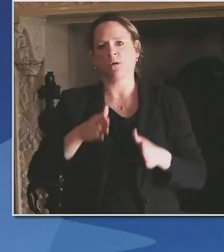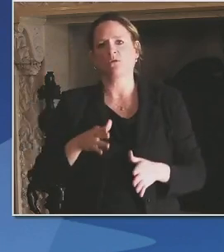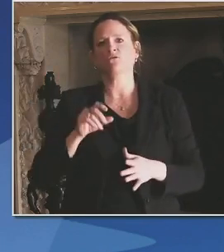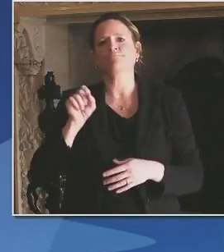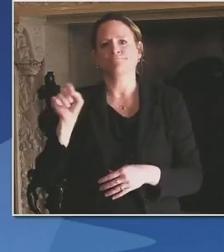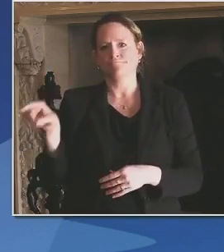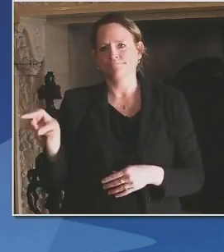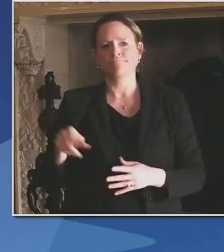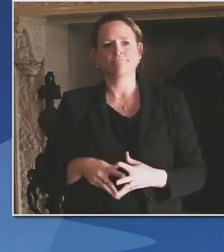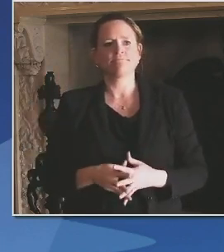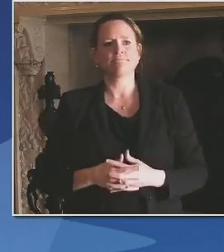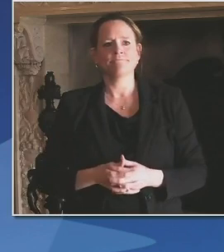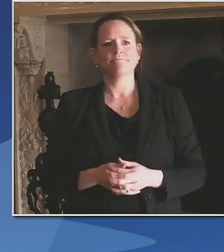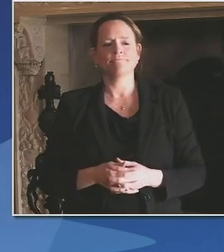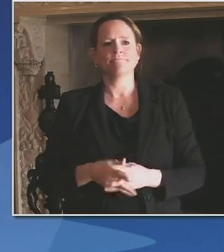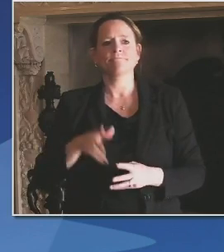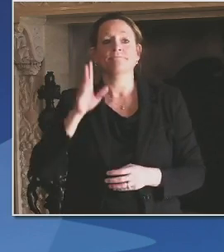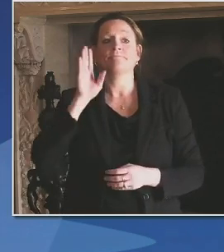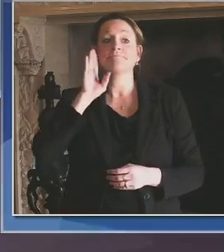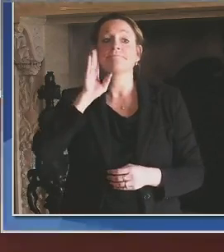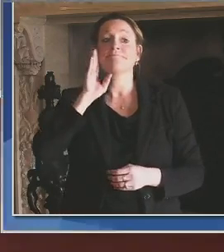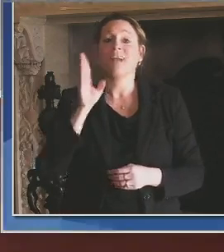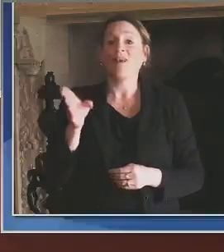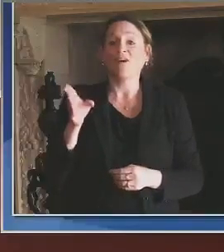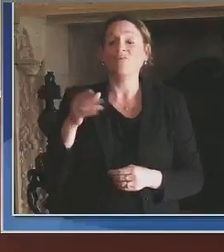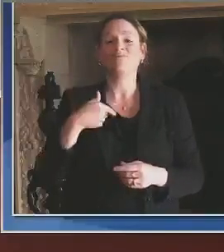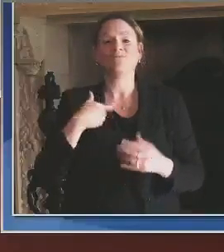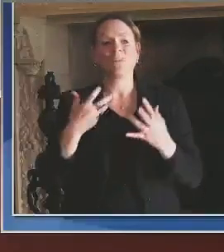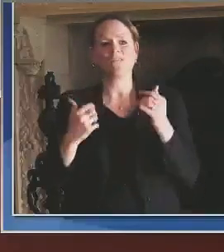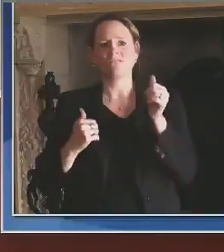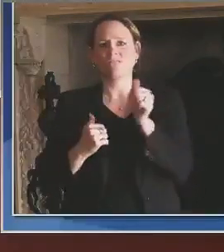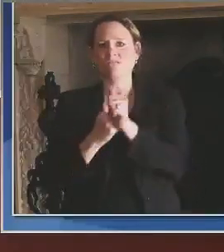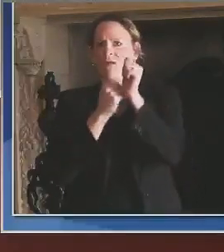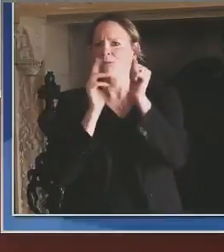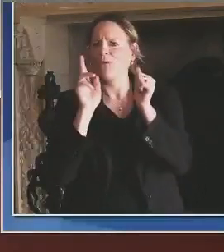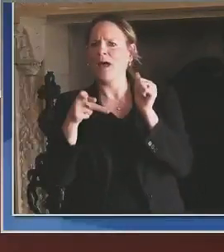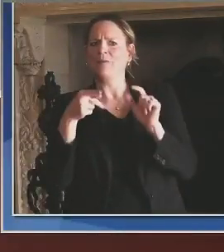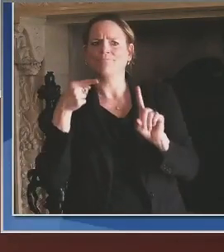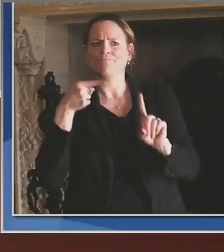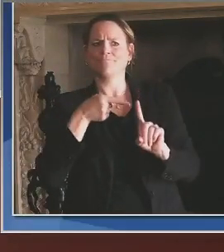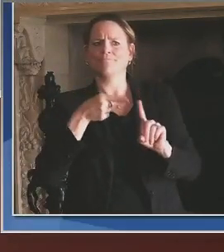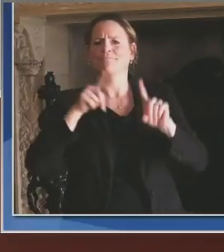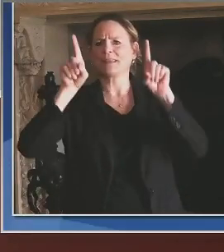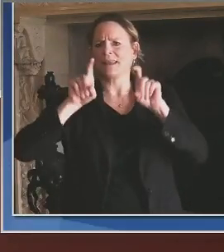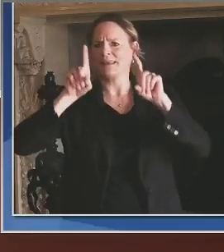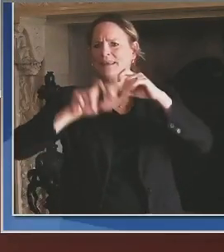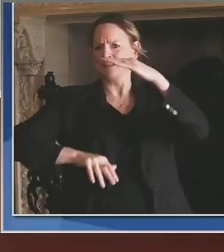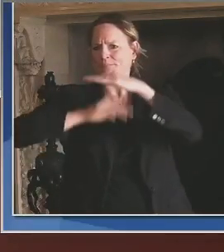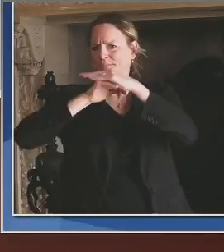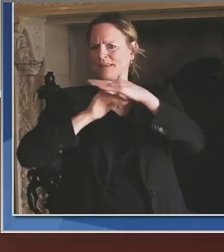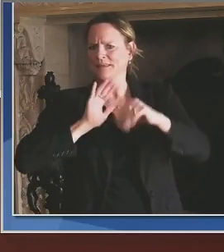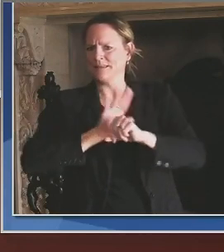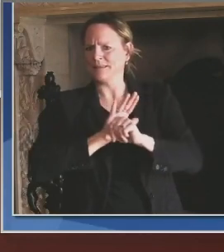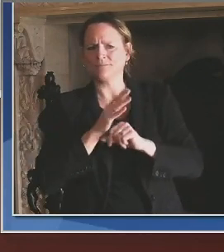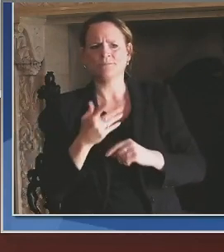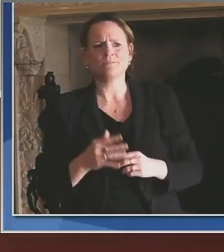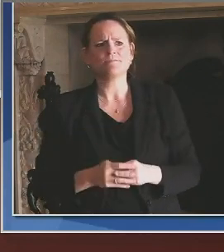Hi, I just wanted to follow up with the testing capacity, but specifically we got word today from a lab that does